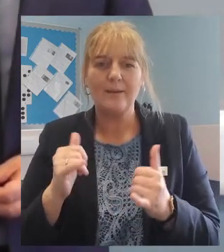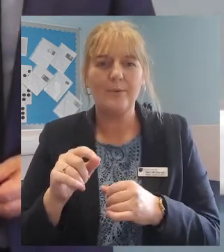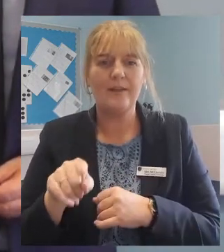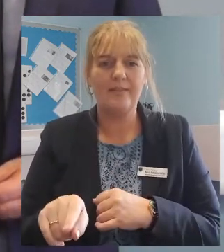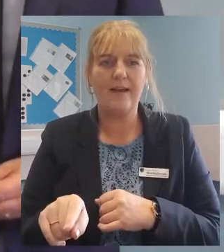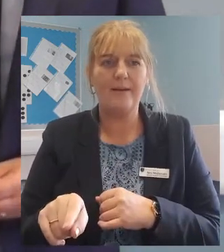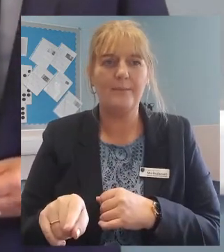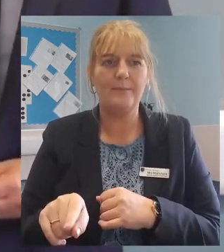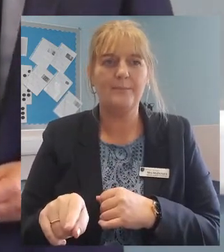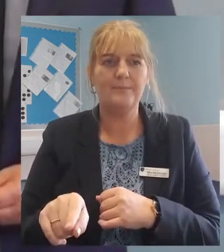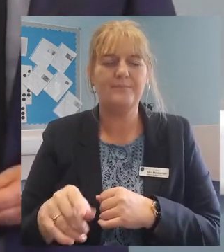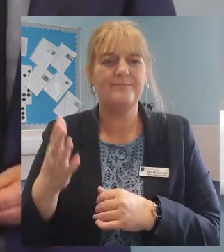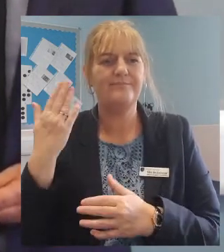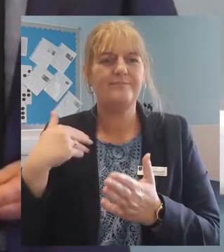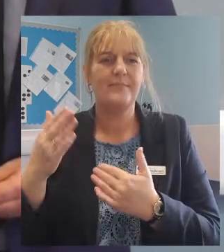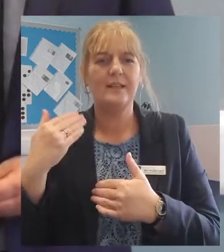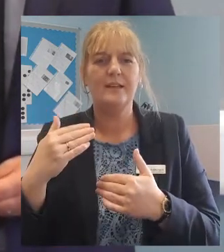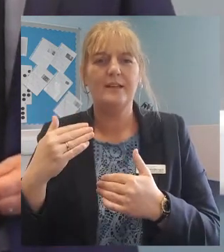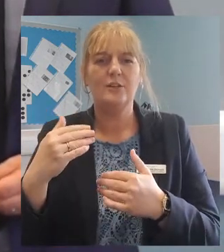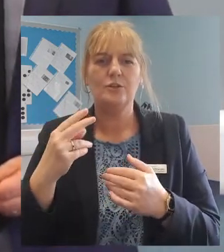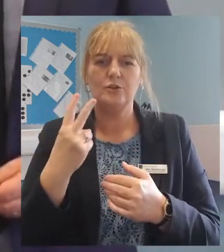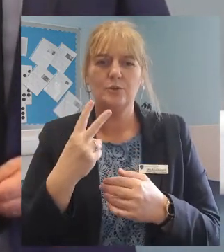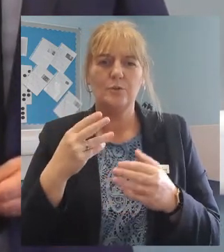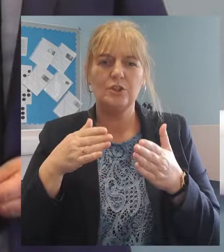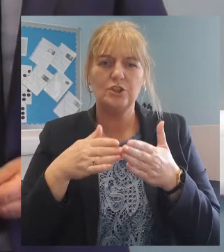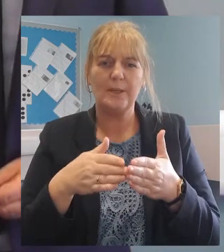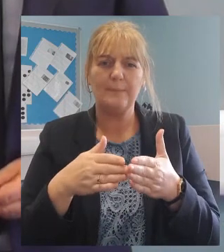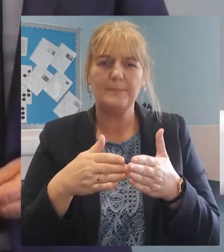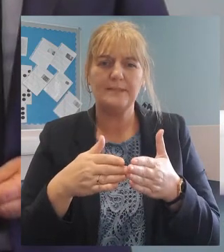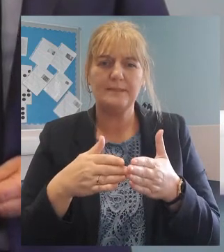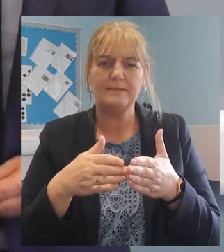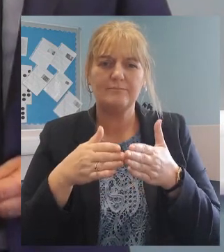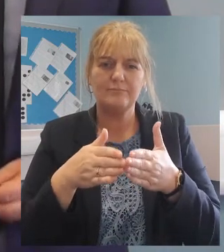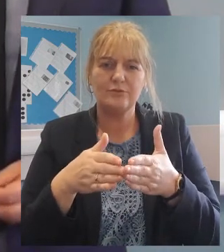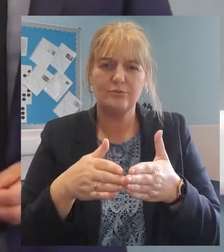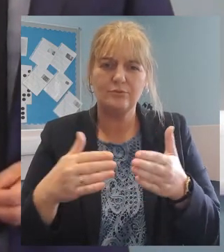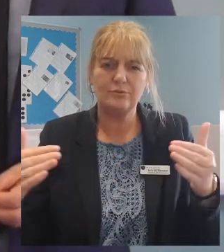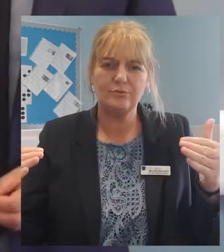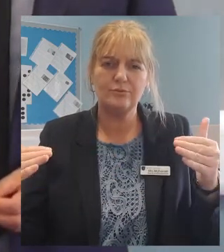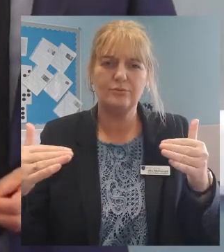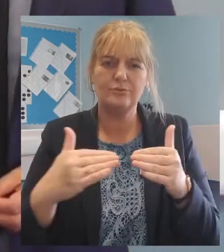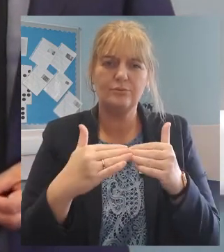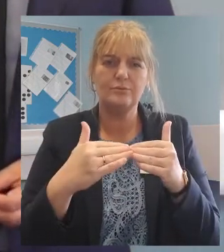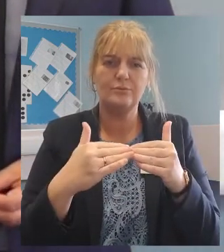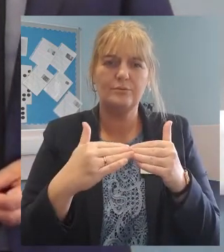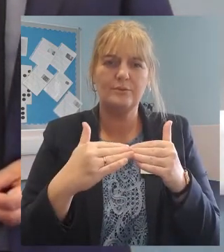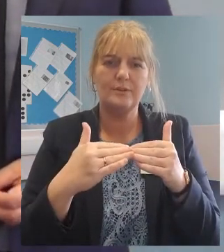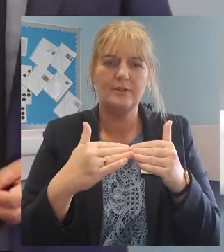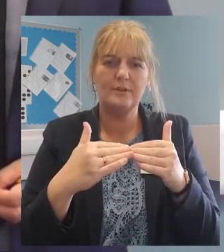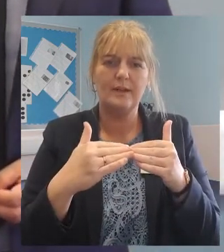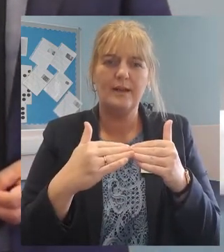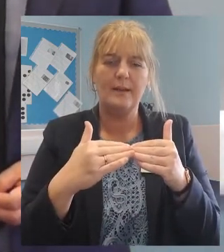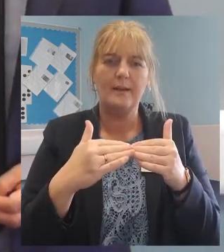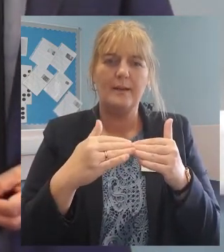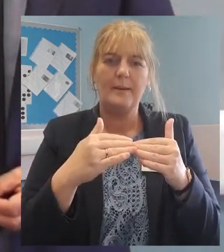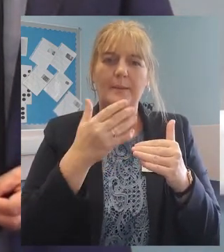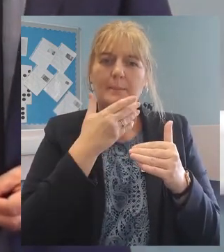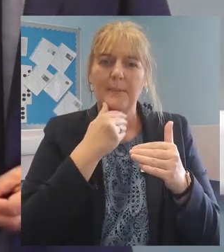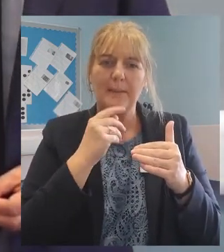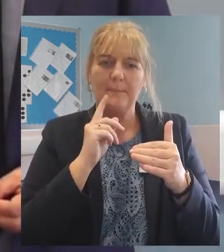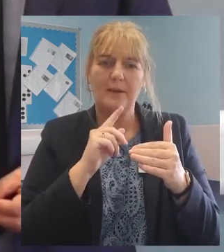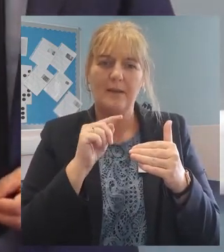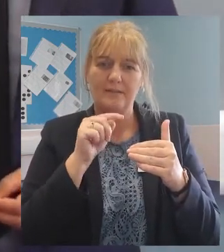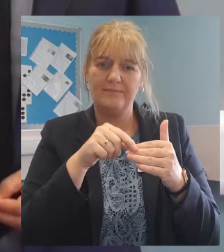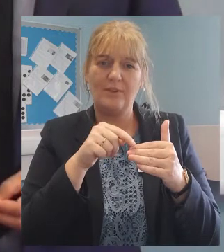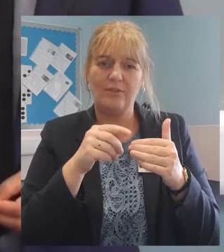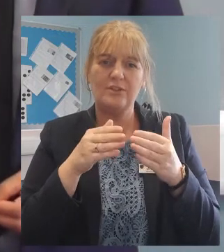2 ships collided off the coast of Russia in the Black Sea. Hundreds of passengers lost their lives as they were thrown into